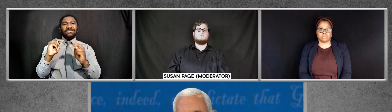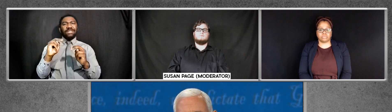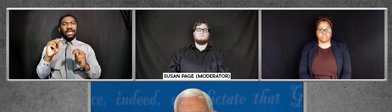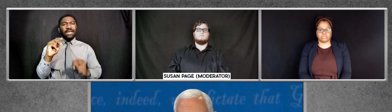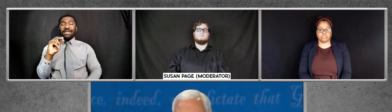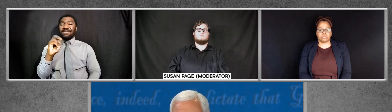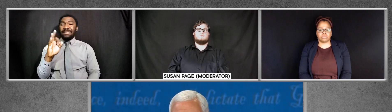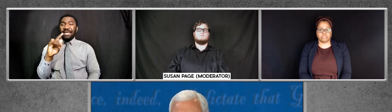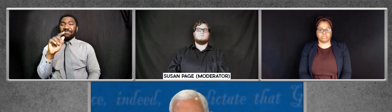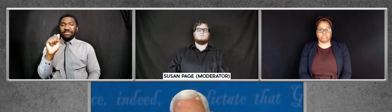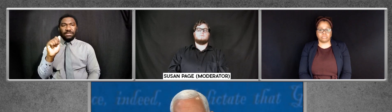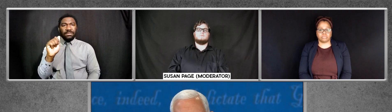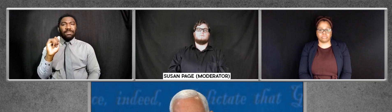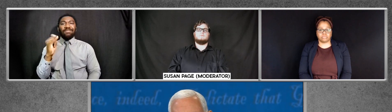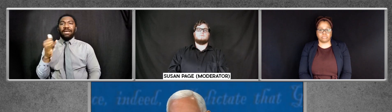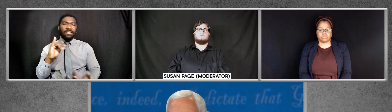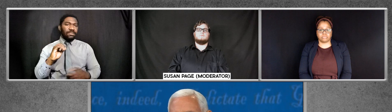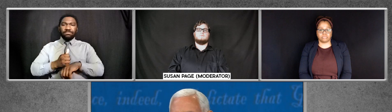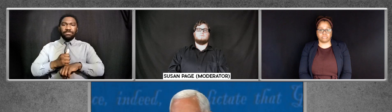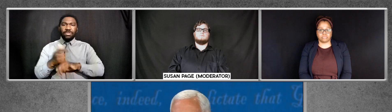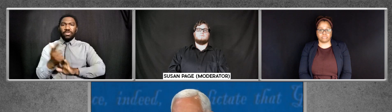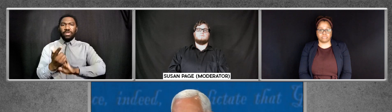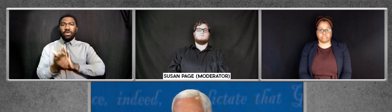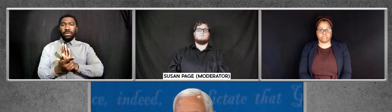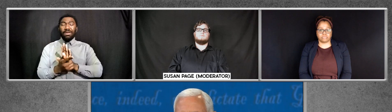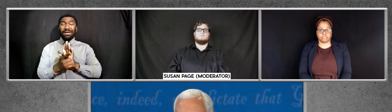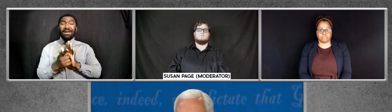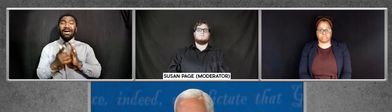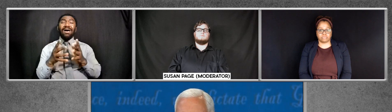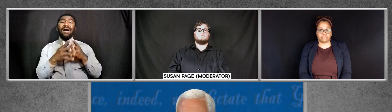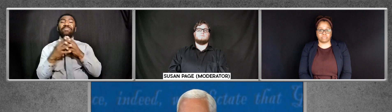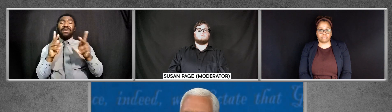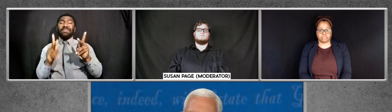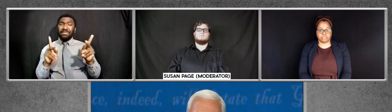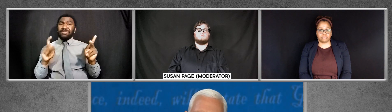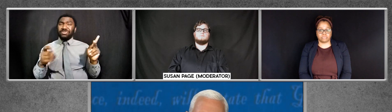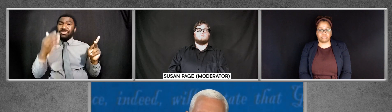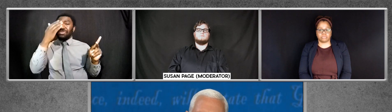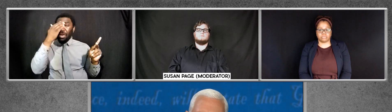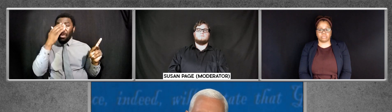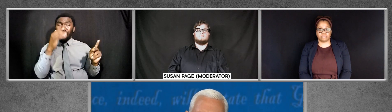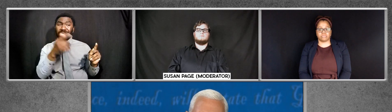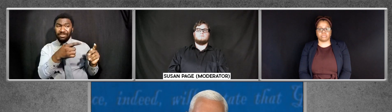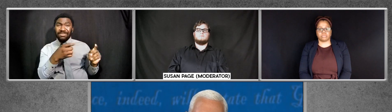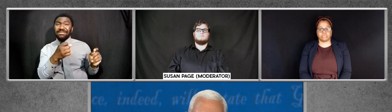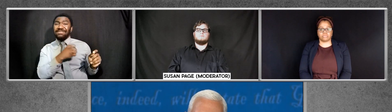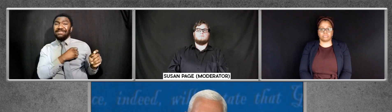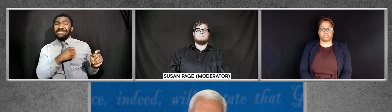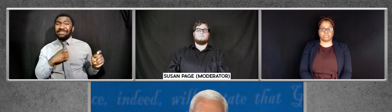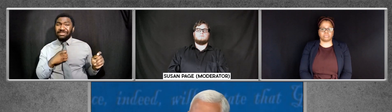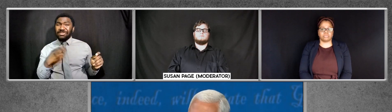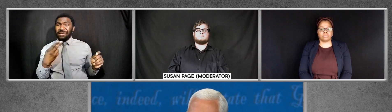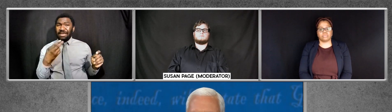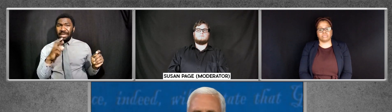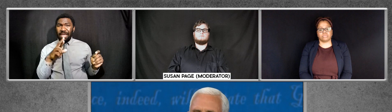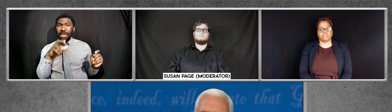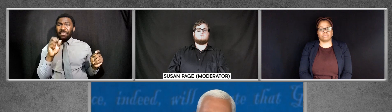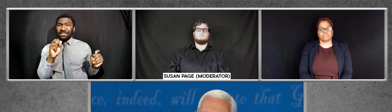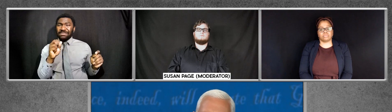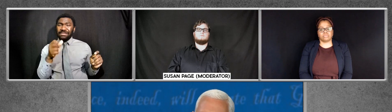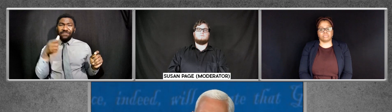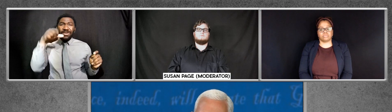know Senator Kamala Harris was one of only 10 members of the Senate to vote against the USMCA. It was a